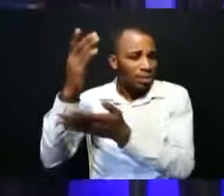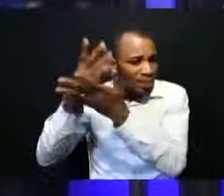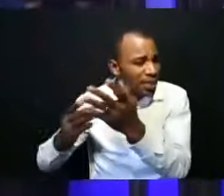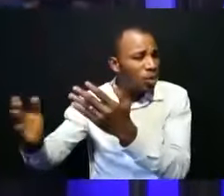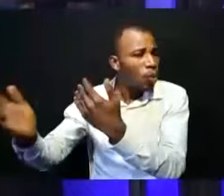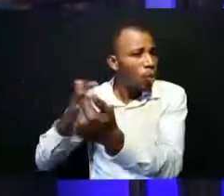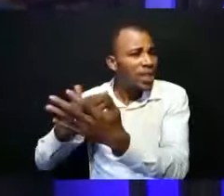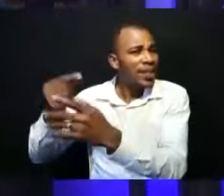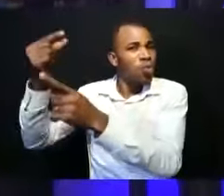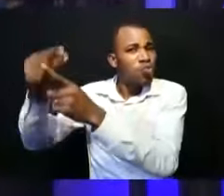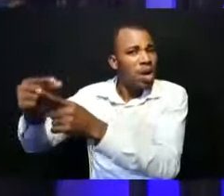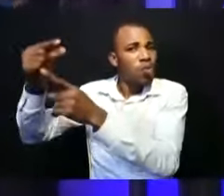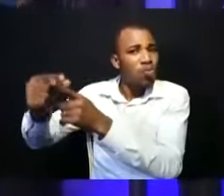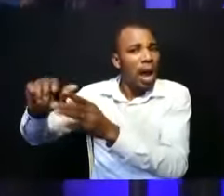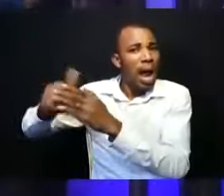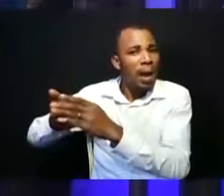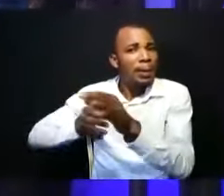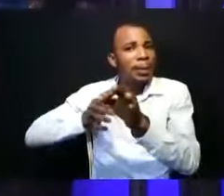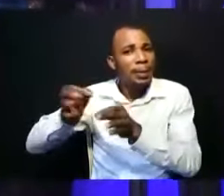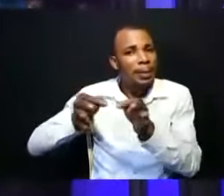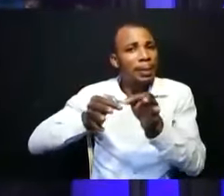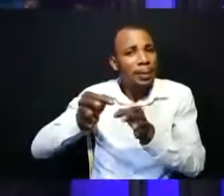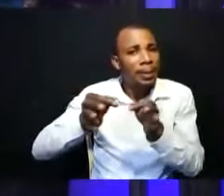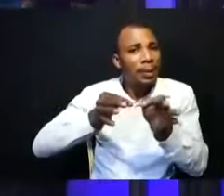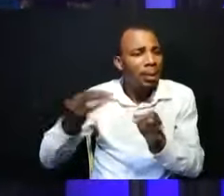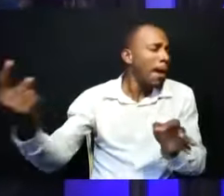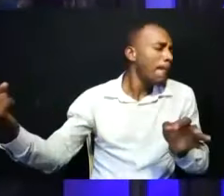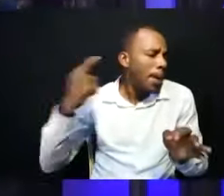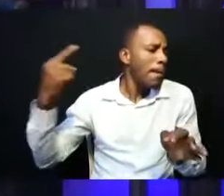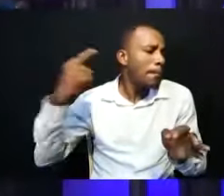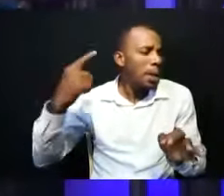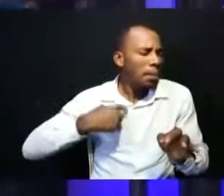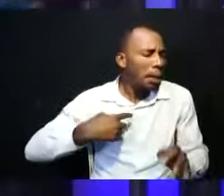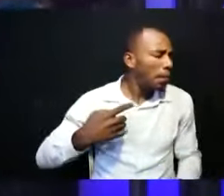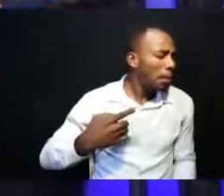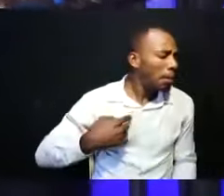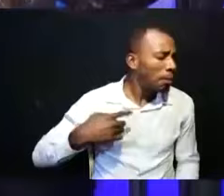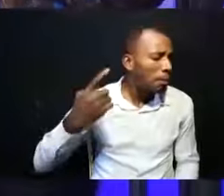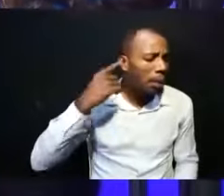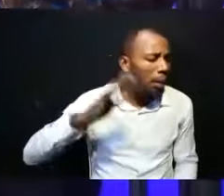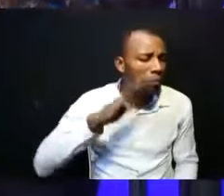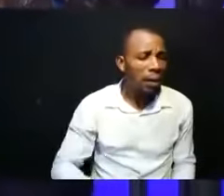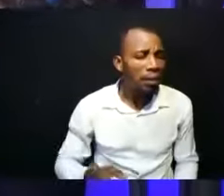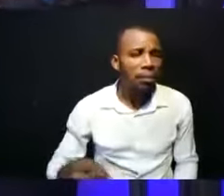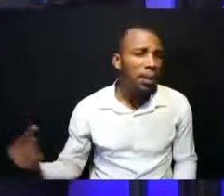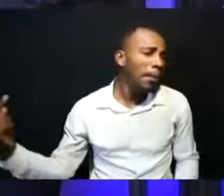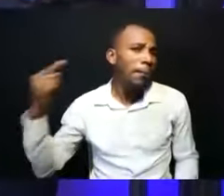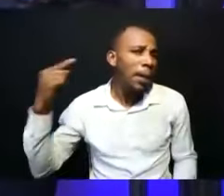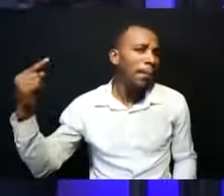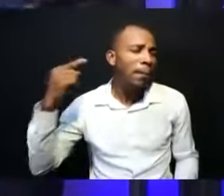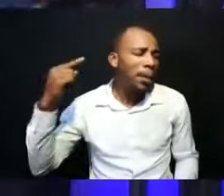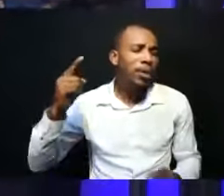me the words, actually giving me revelations that has never entered my heart. So I didn't know what to do in the midst